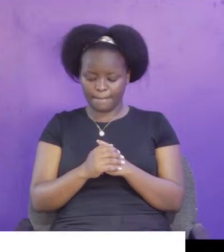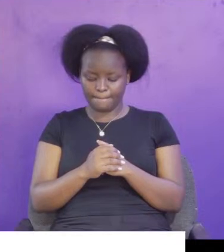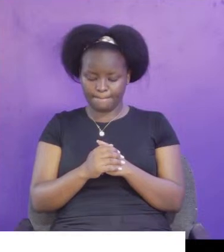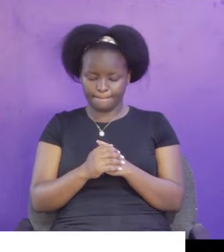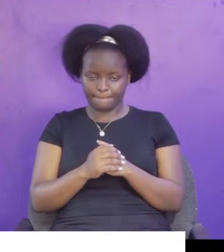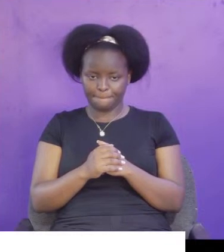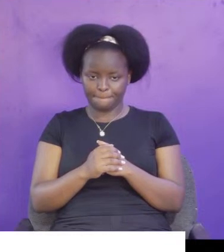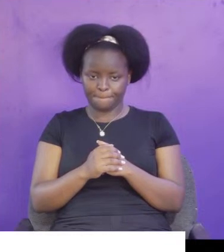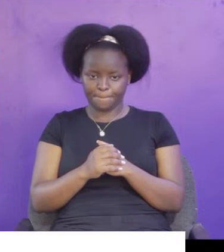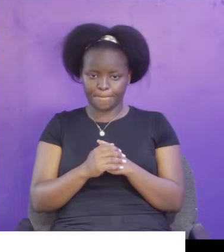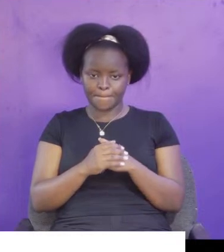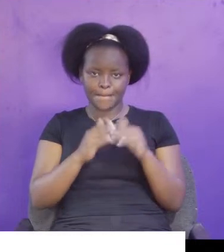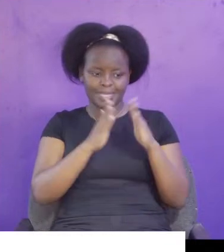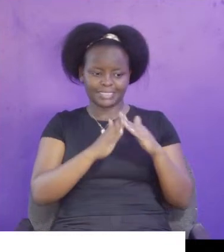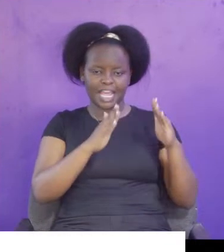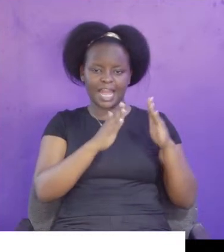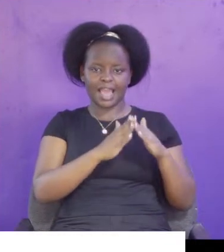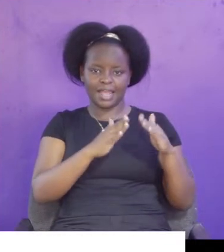Arsenali.